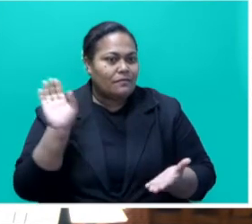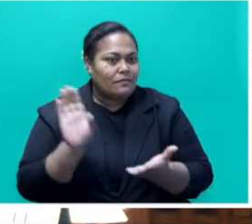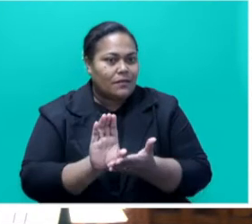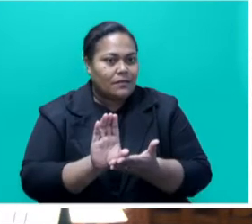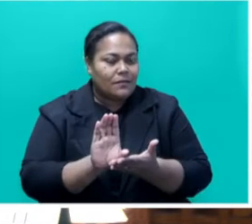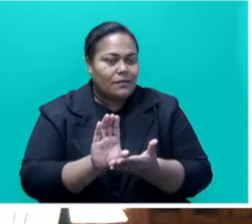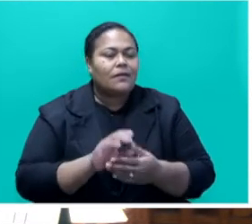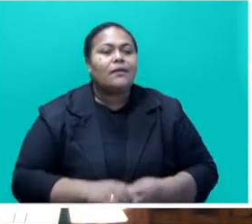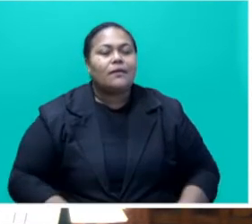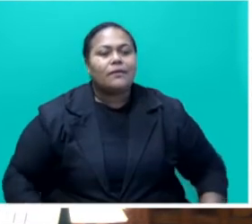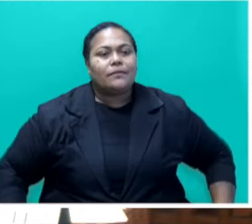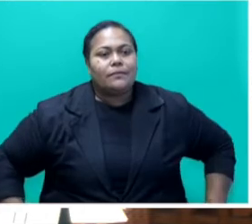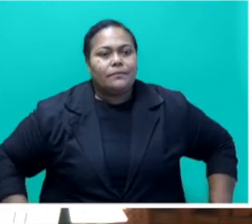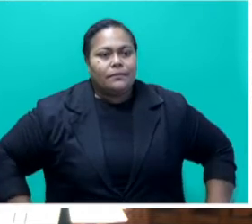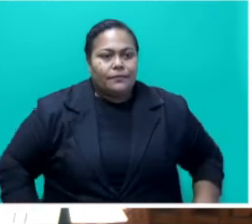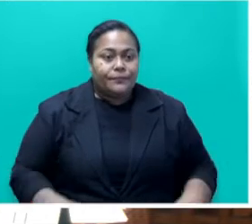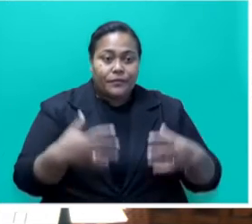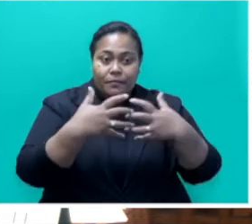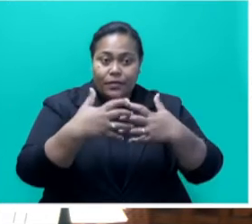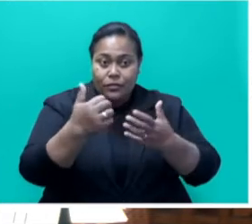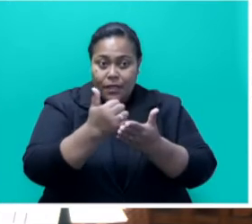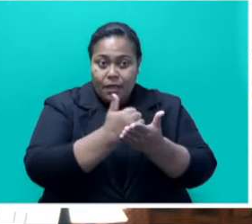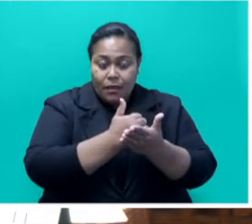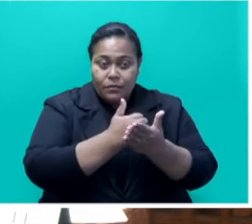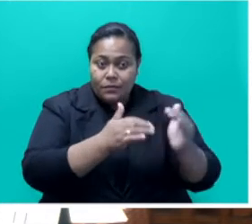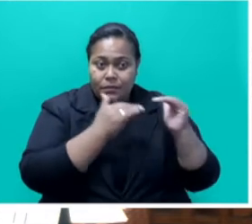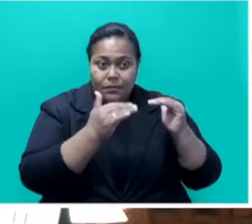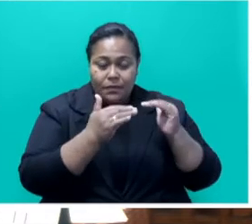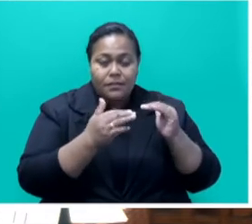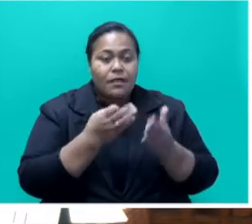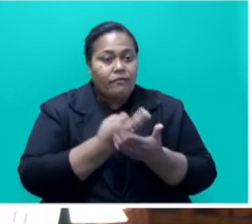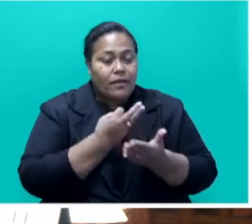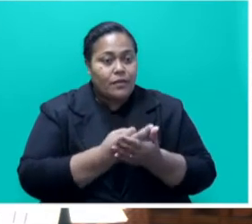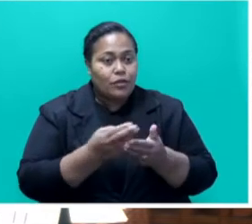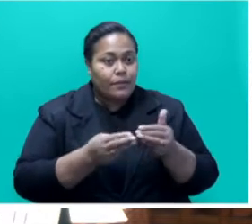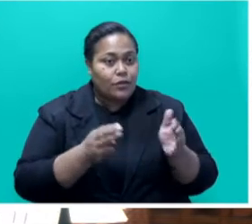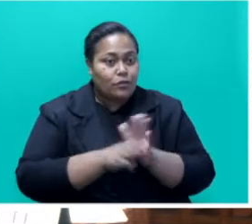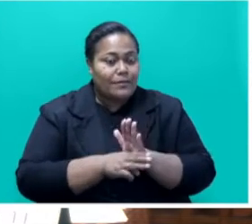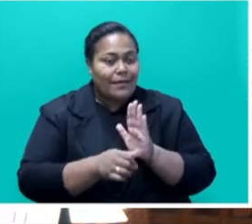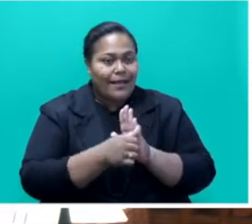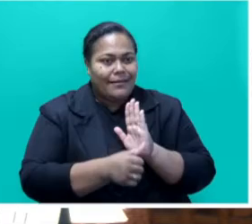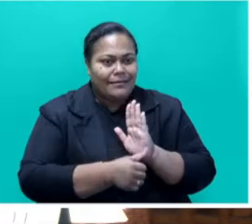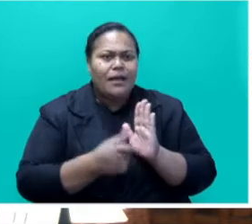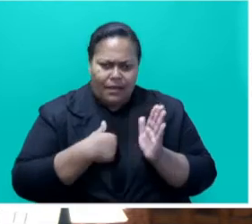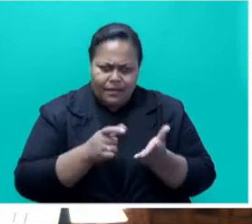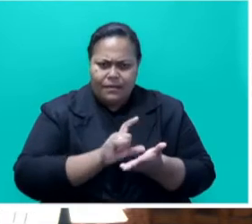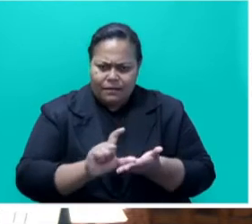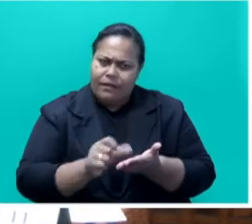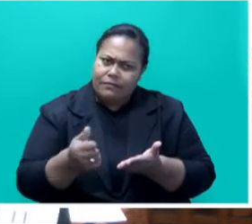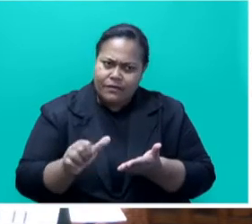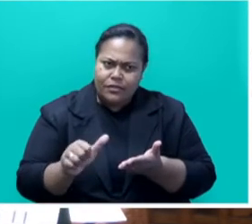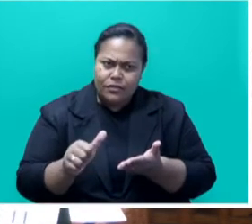with the accounting standards and the Financial Management Act of 2004. I did clarify with the honourable member